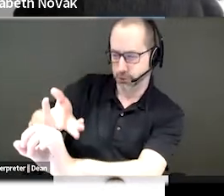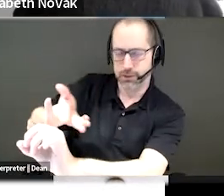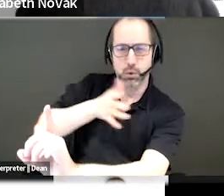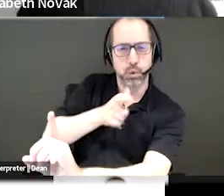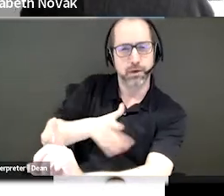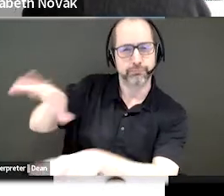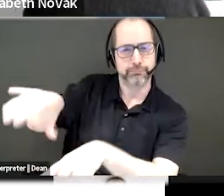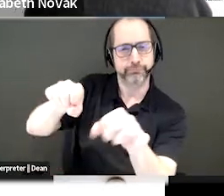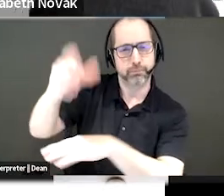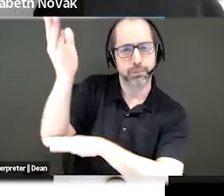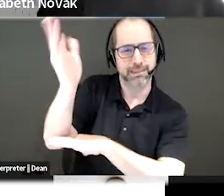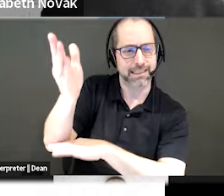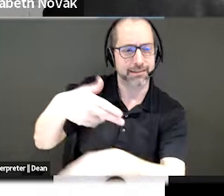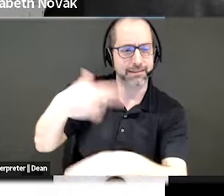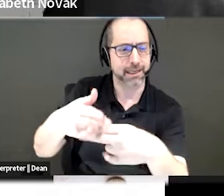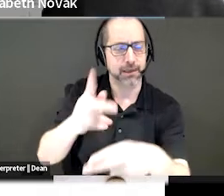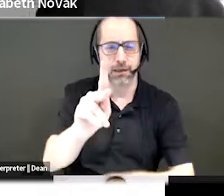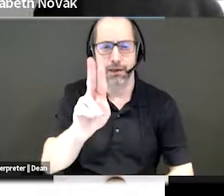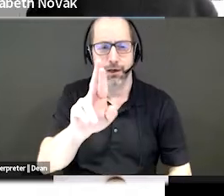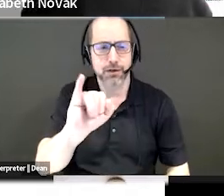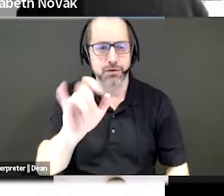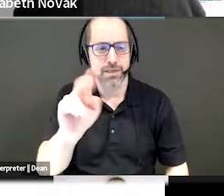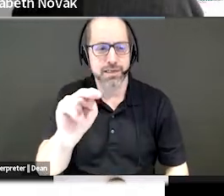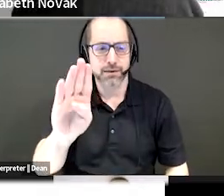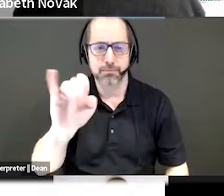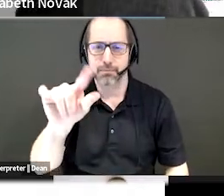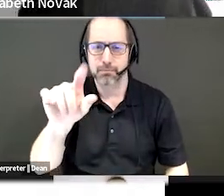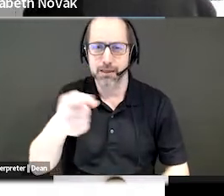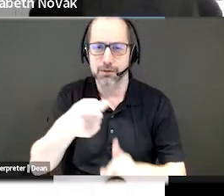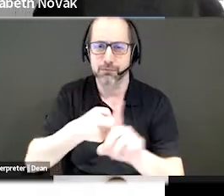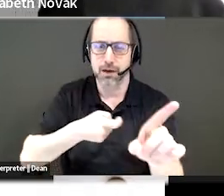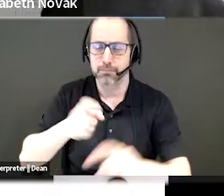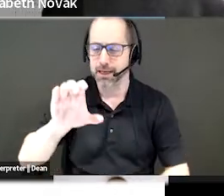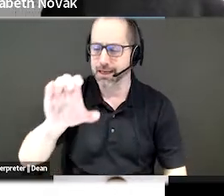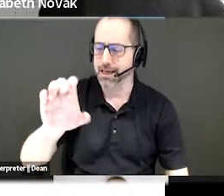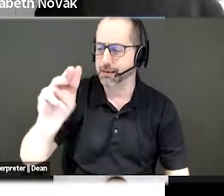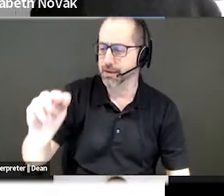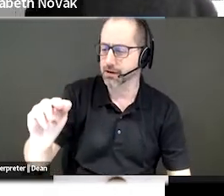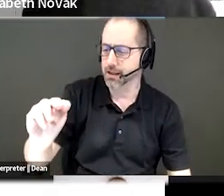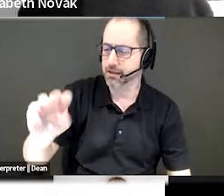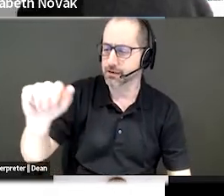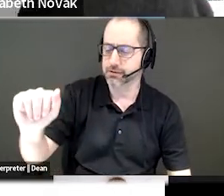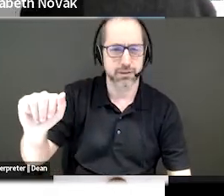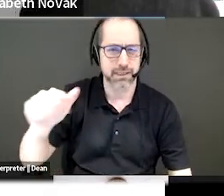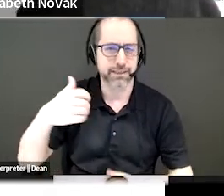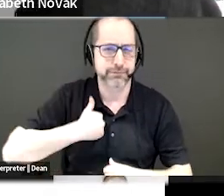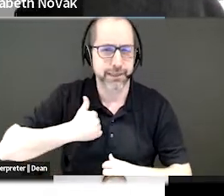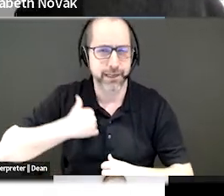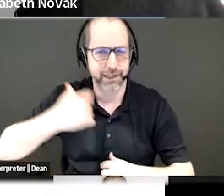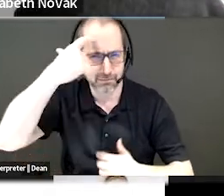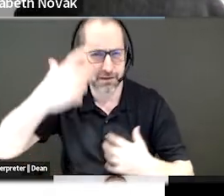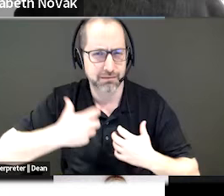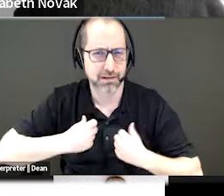from the Canadian Mental Health Association, Durham Recovery College and Wellness Center, to talk